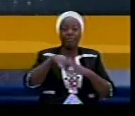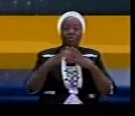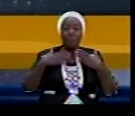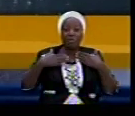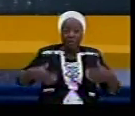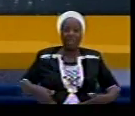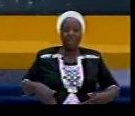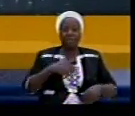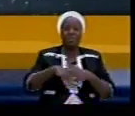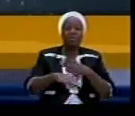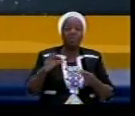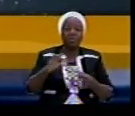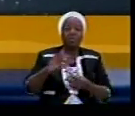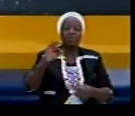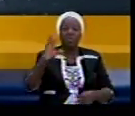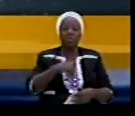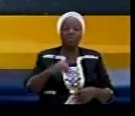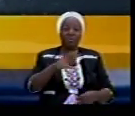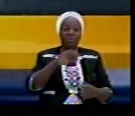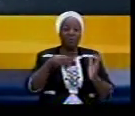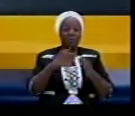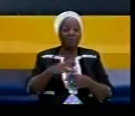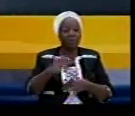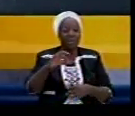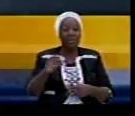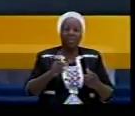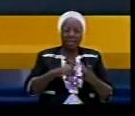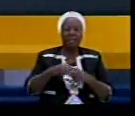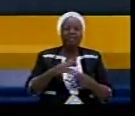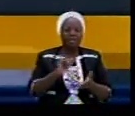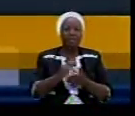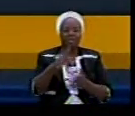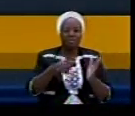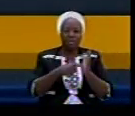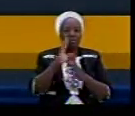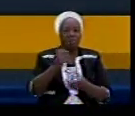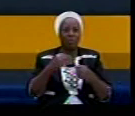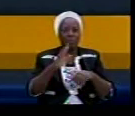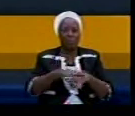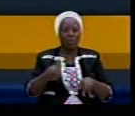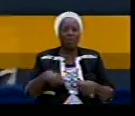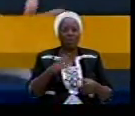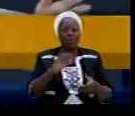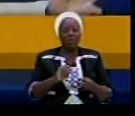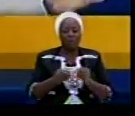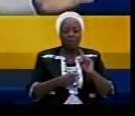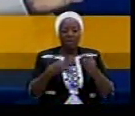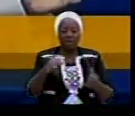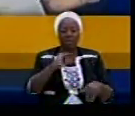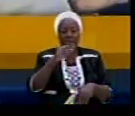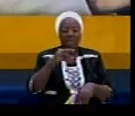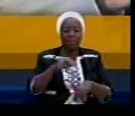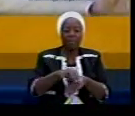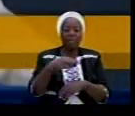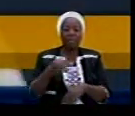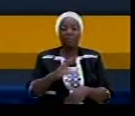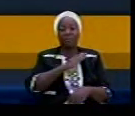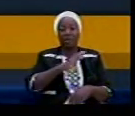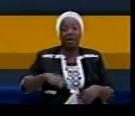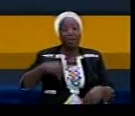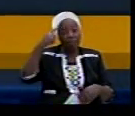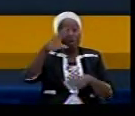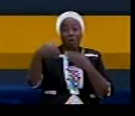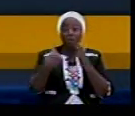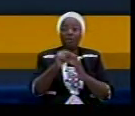come in your life. Number one now is the message of Christ for the whole city. The